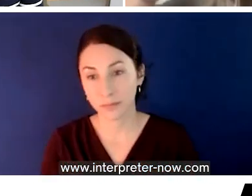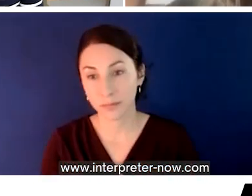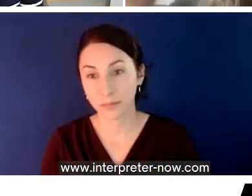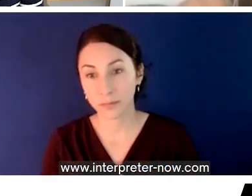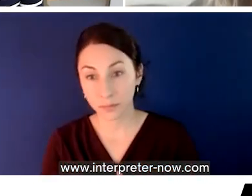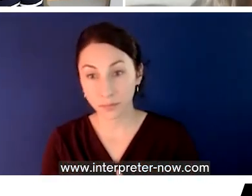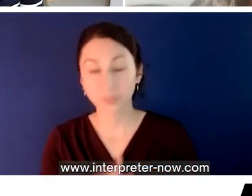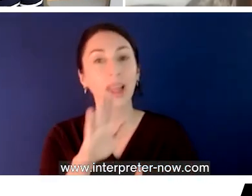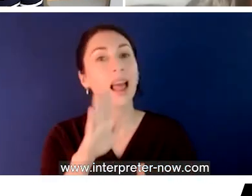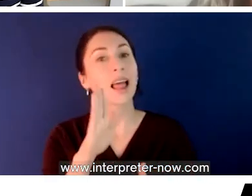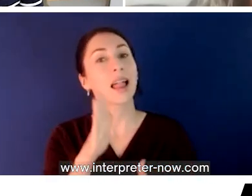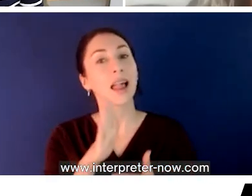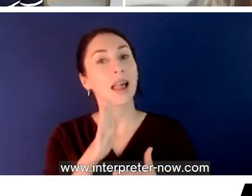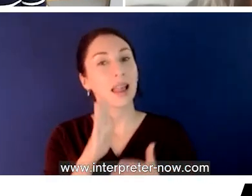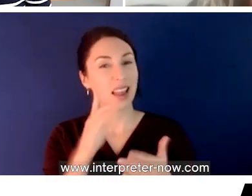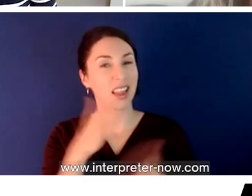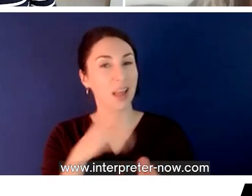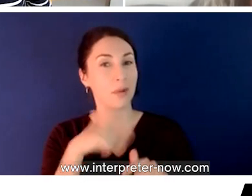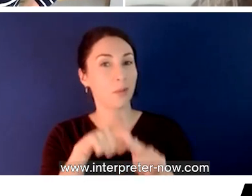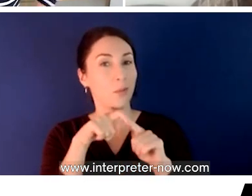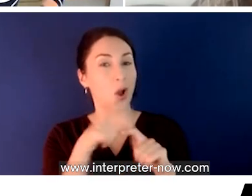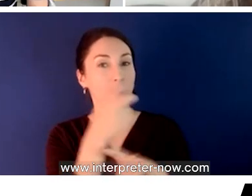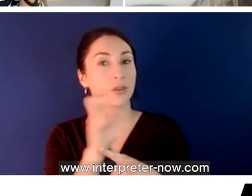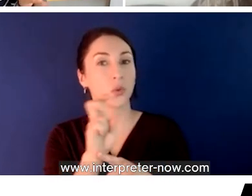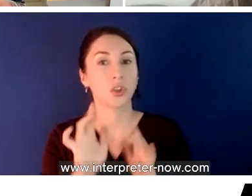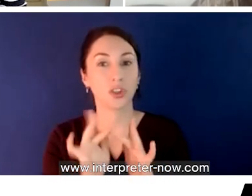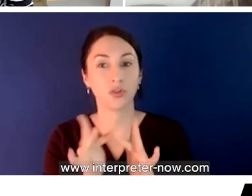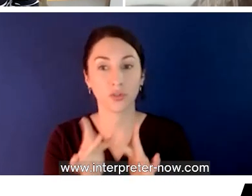and then take action? Awesome. So